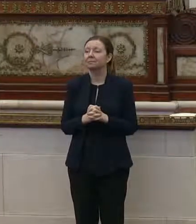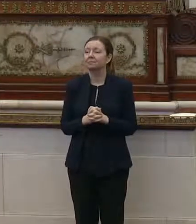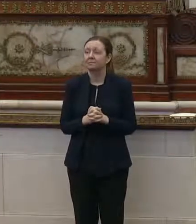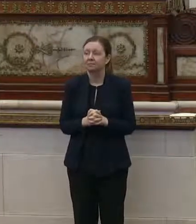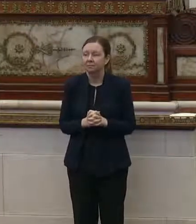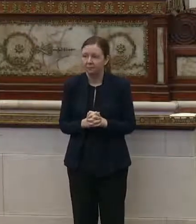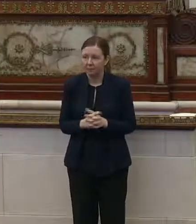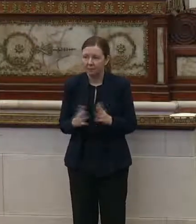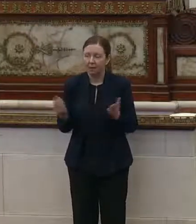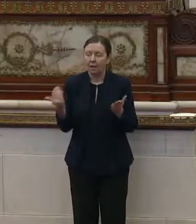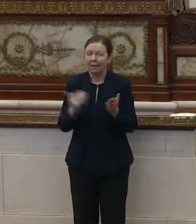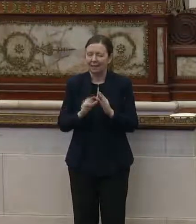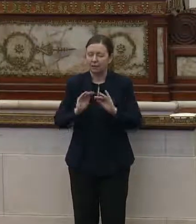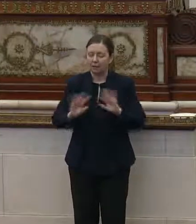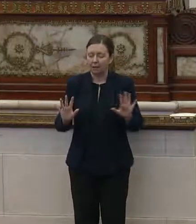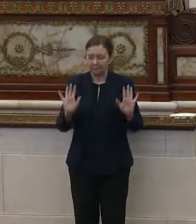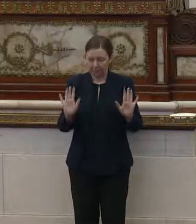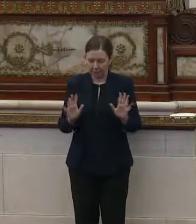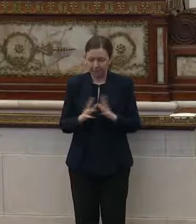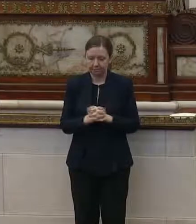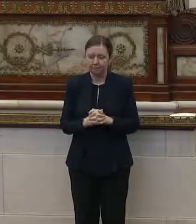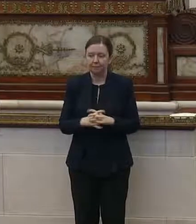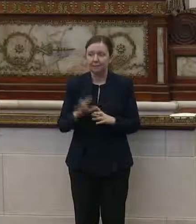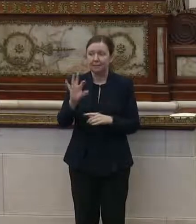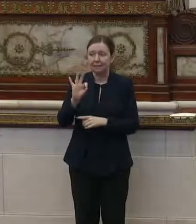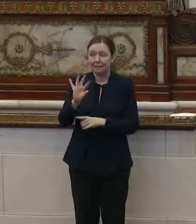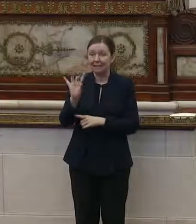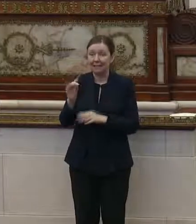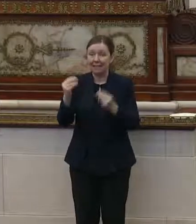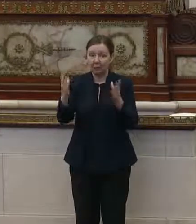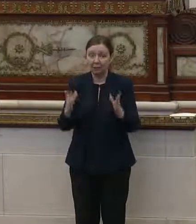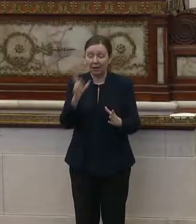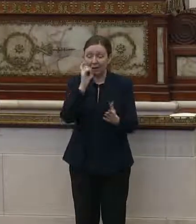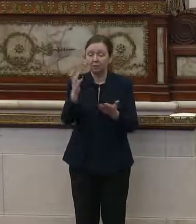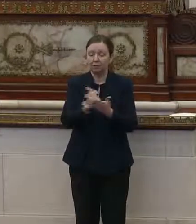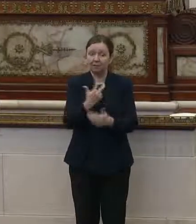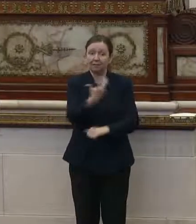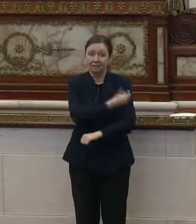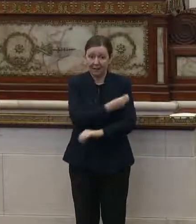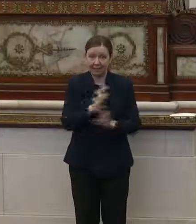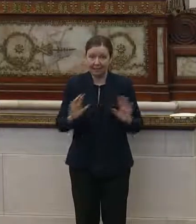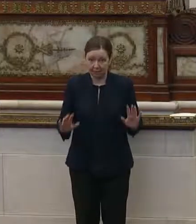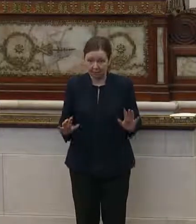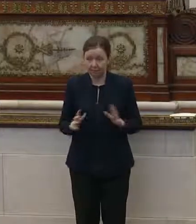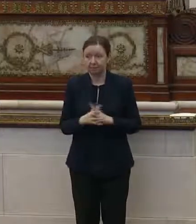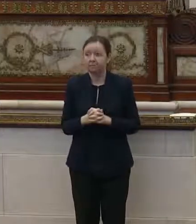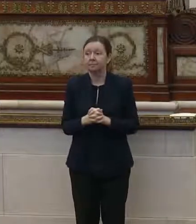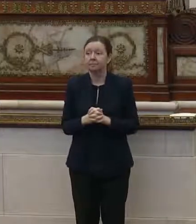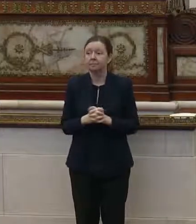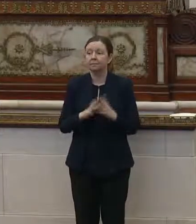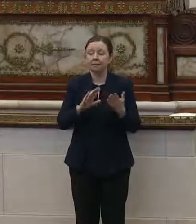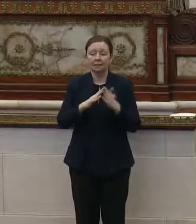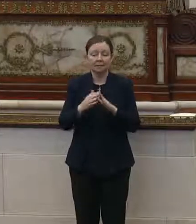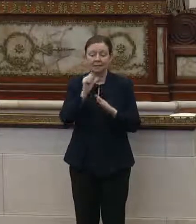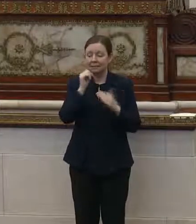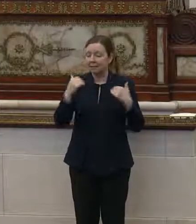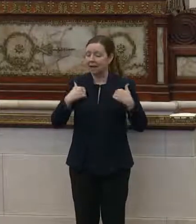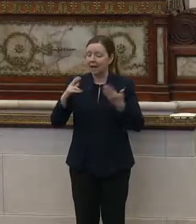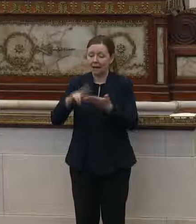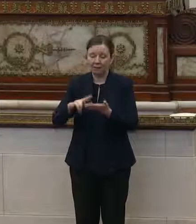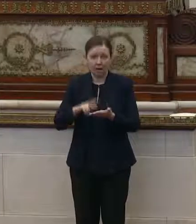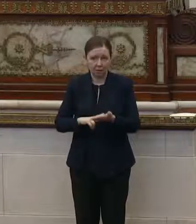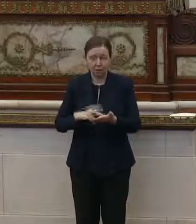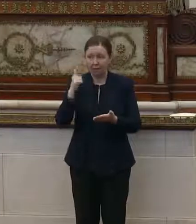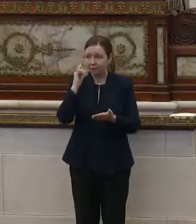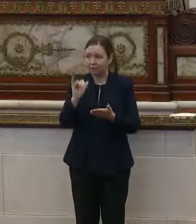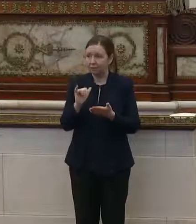Again, just to clarify, there are 98 providers who have received vaccines. The city does not have a contract